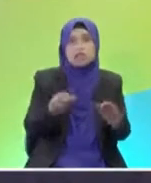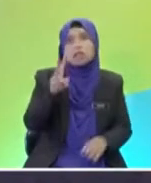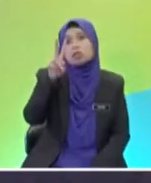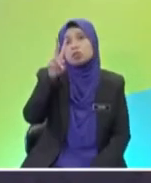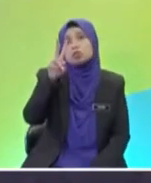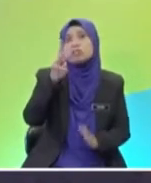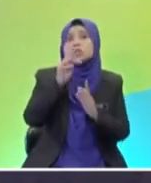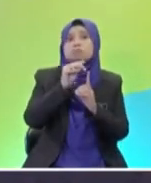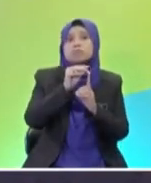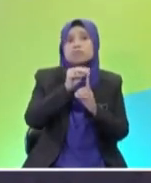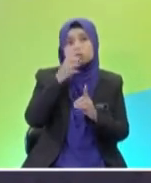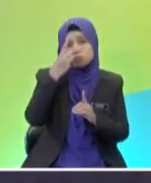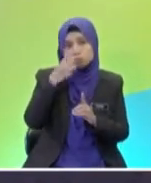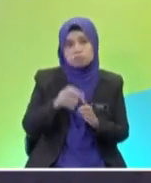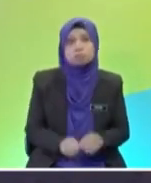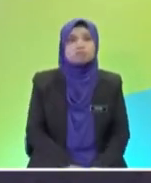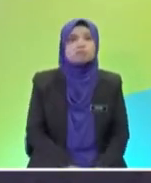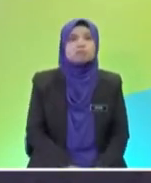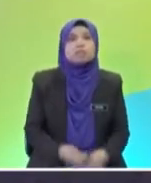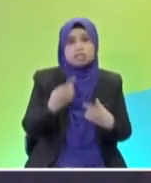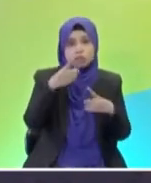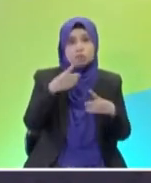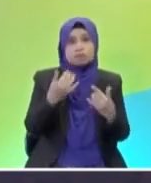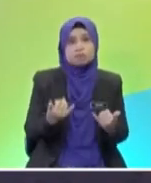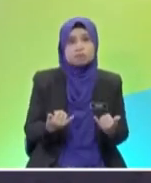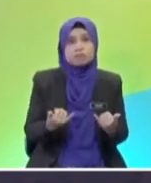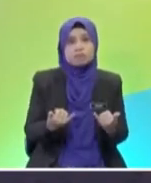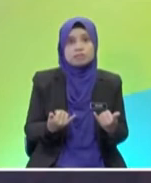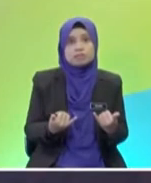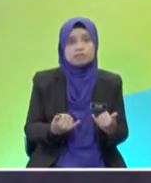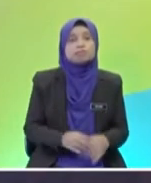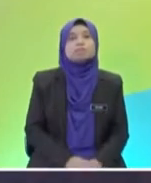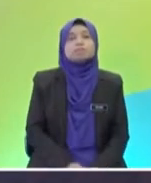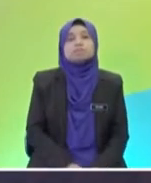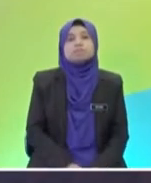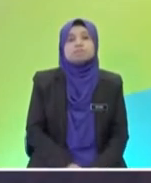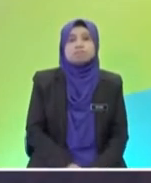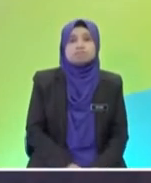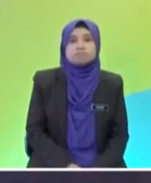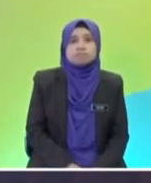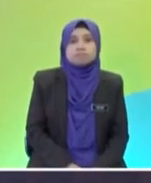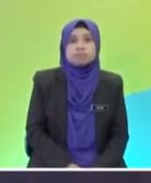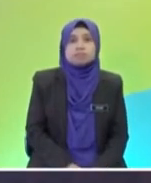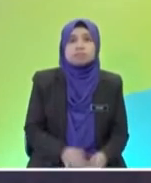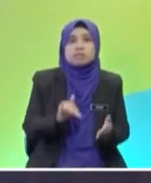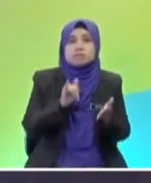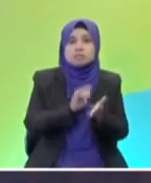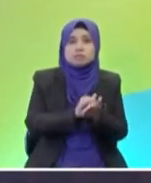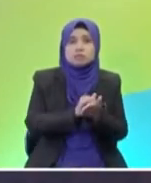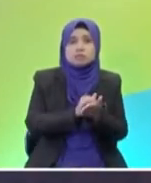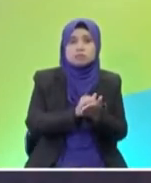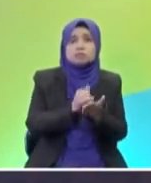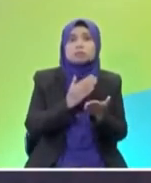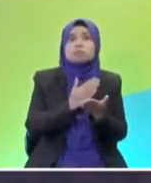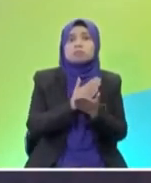2 minutes, come on. 2 minutes? Yeah. Okay, so factors that affect the threat of extinction. Extinction, yeah. So that should be in the middle, is that